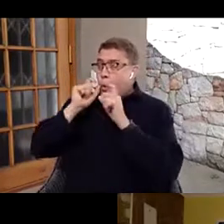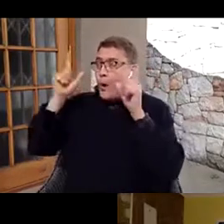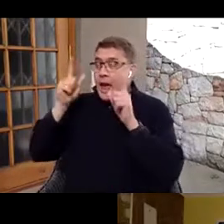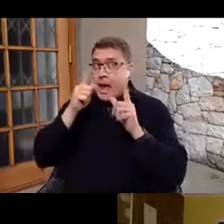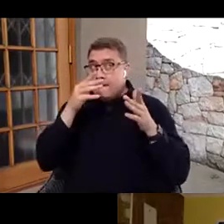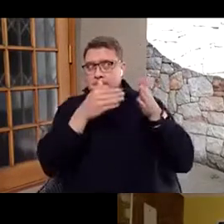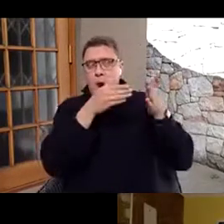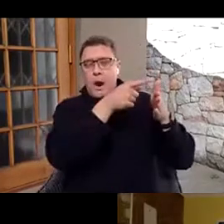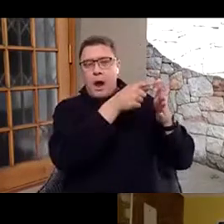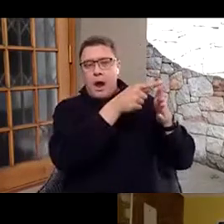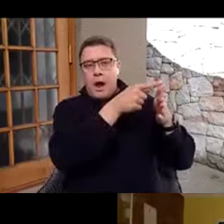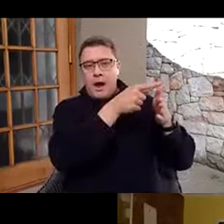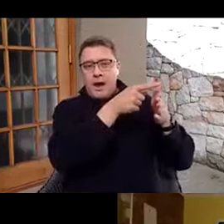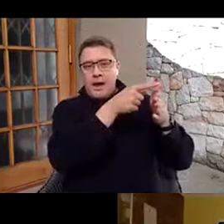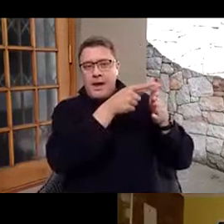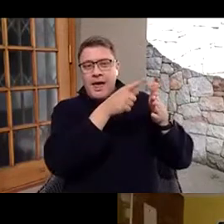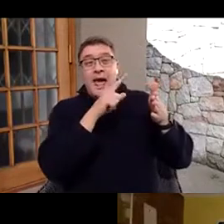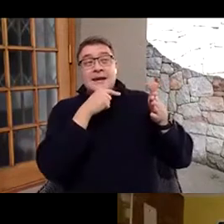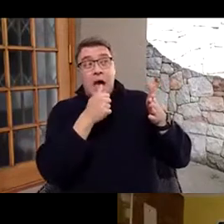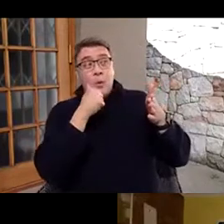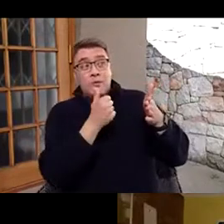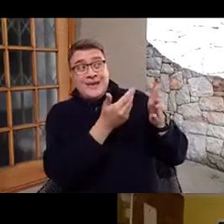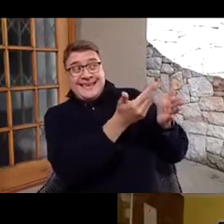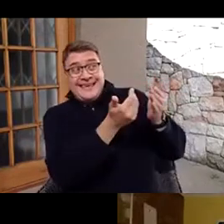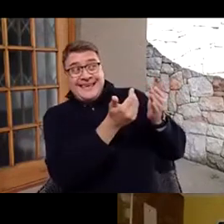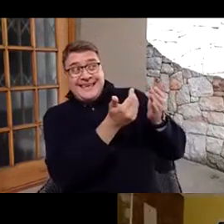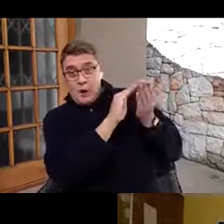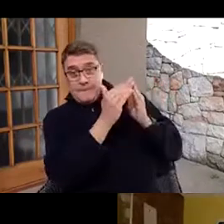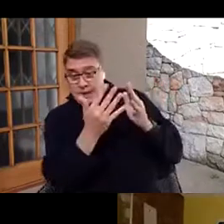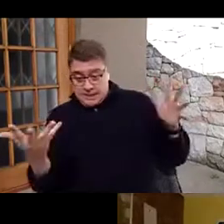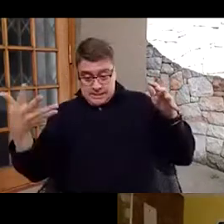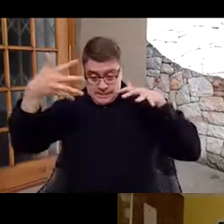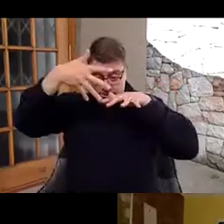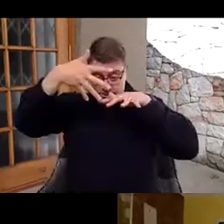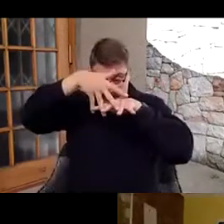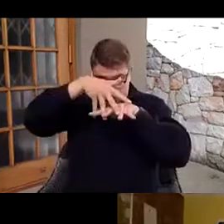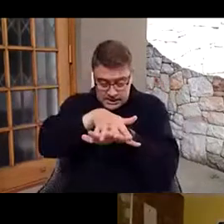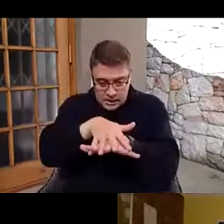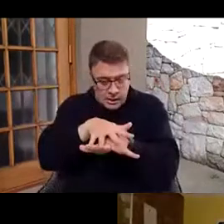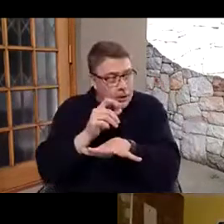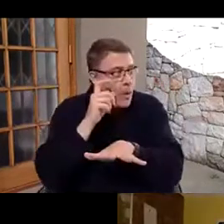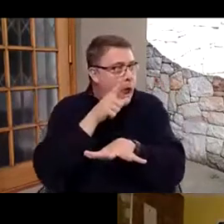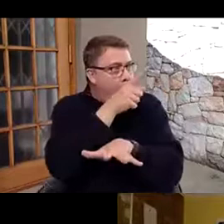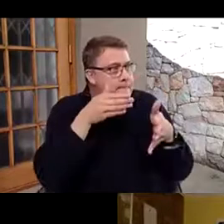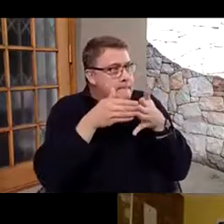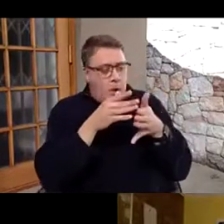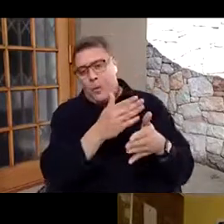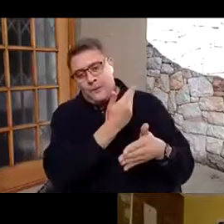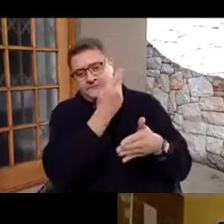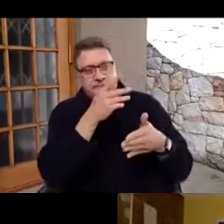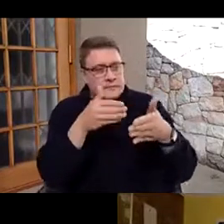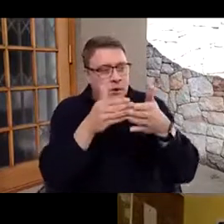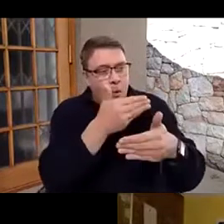we integrate the communities, all of a sudden, everybody is aware of the barriers that need to be addressed. And